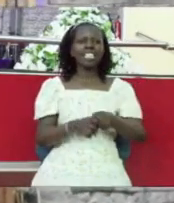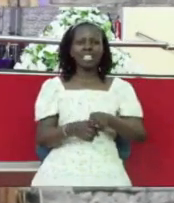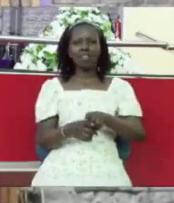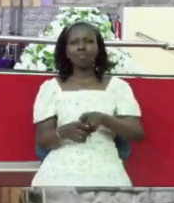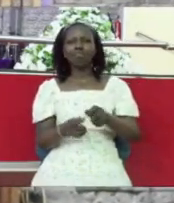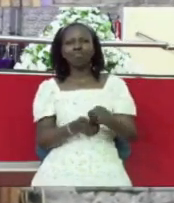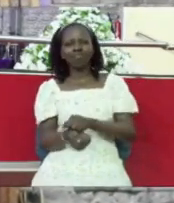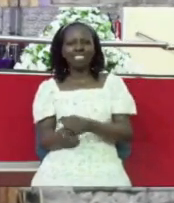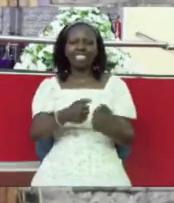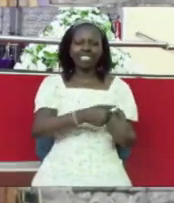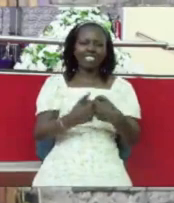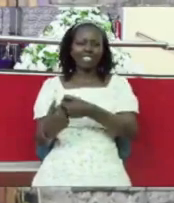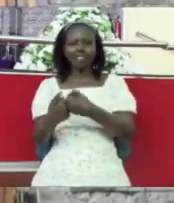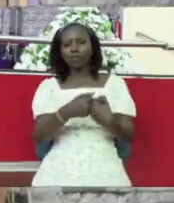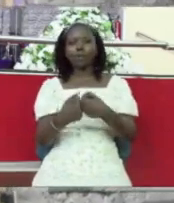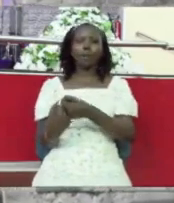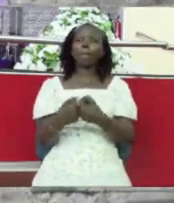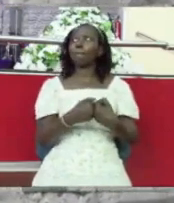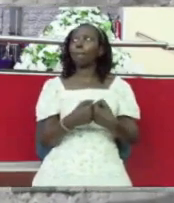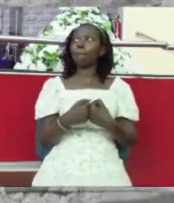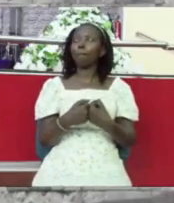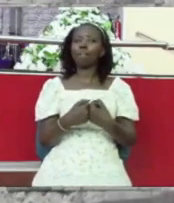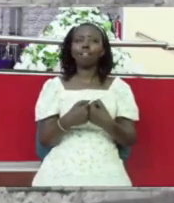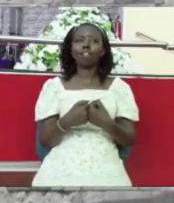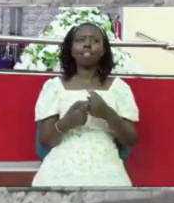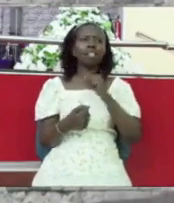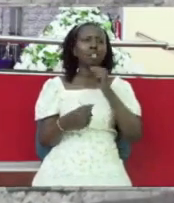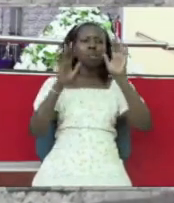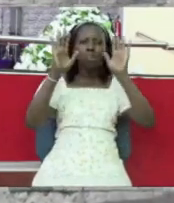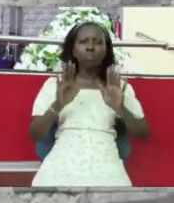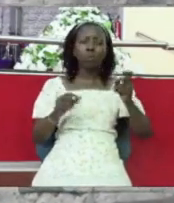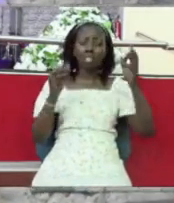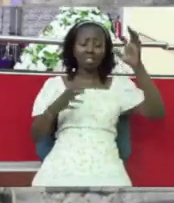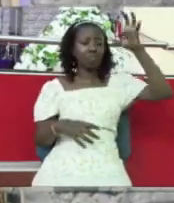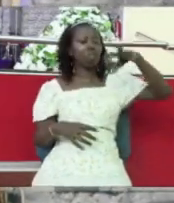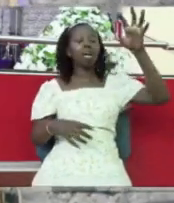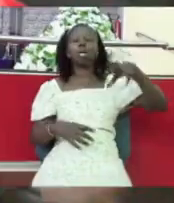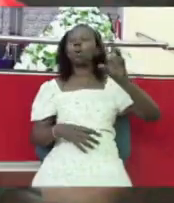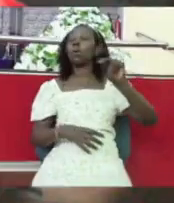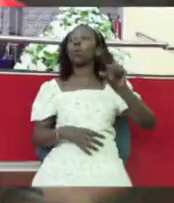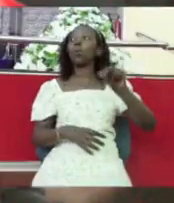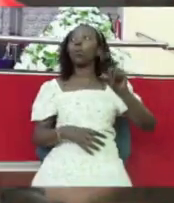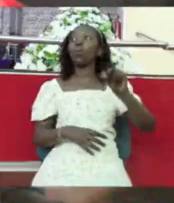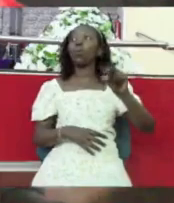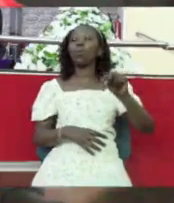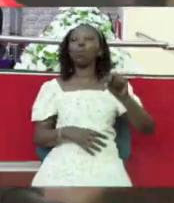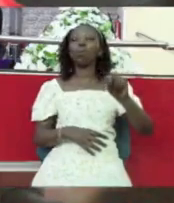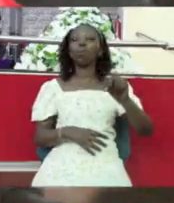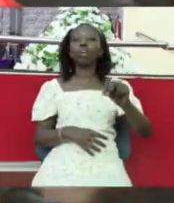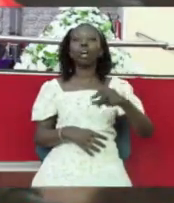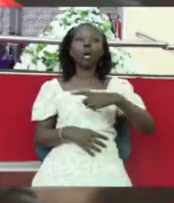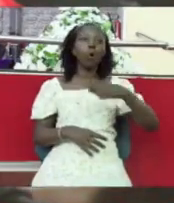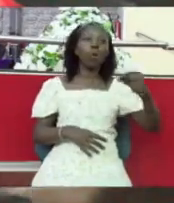ni kupambana kwa wale ambao walikuwa na nguvu. It didn't matter whether it was raining or not. Haingejalisha kama kuna mvua. Both ways, going to